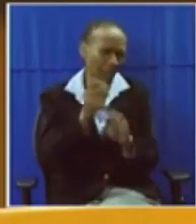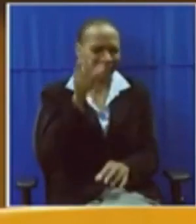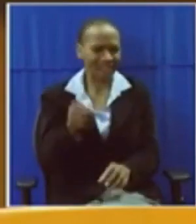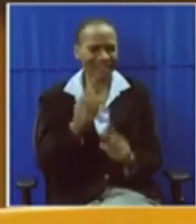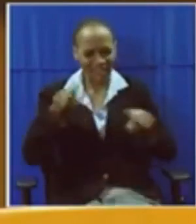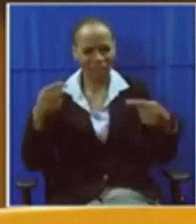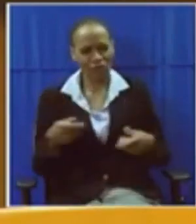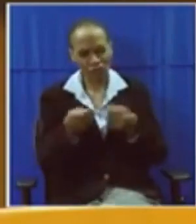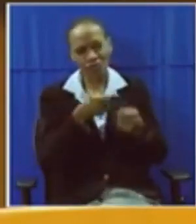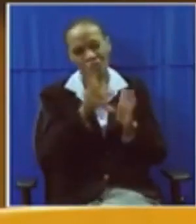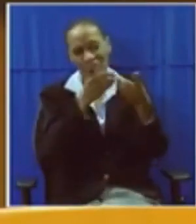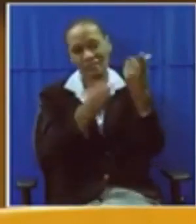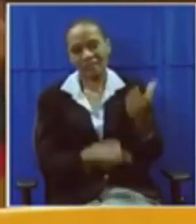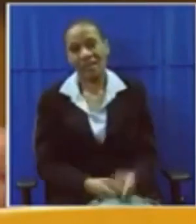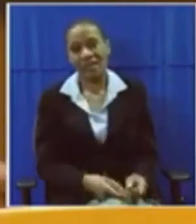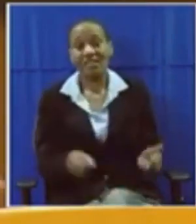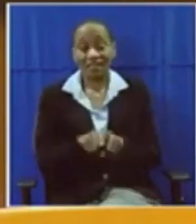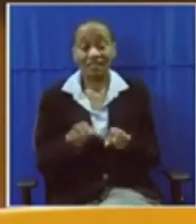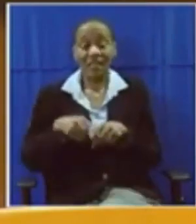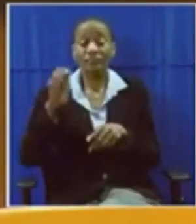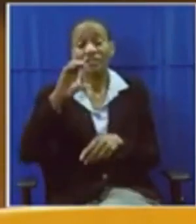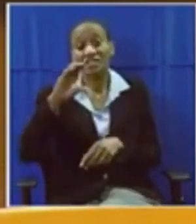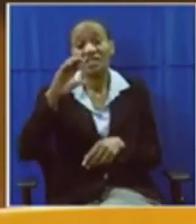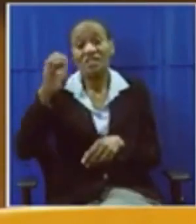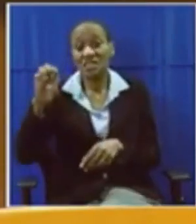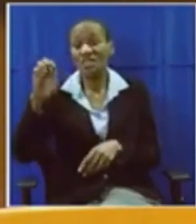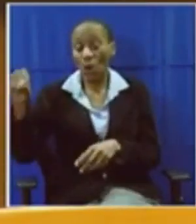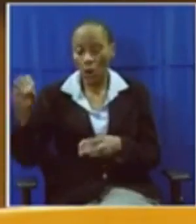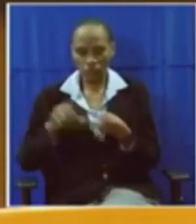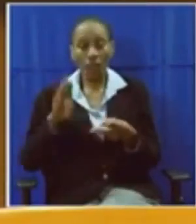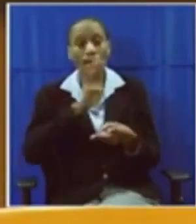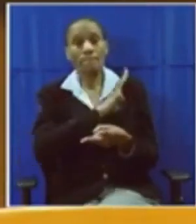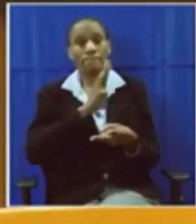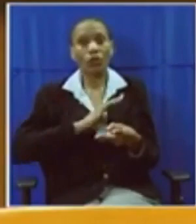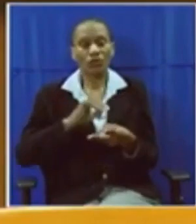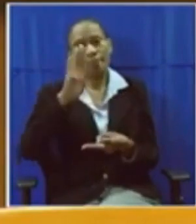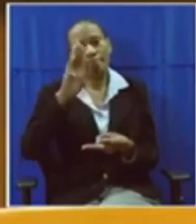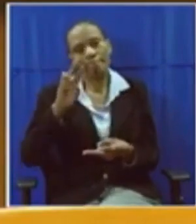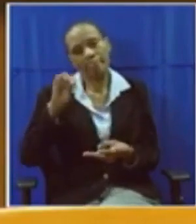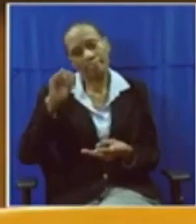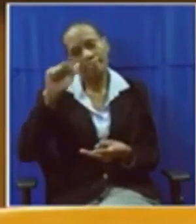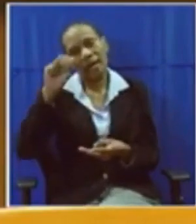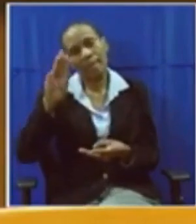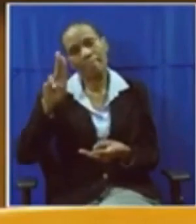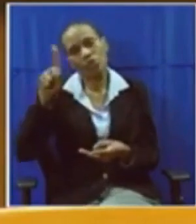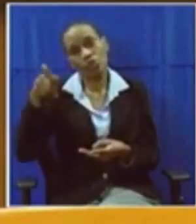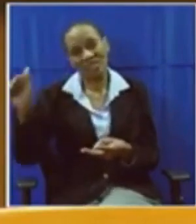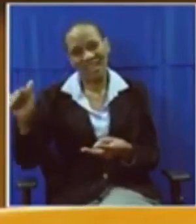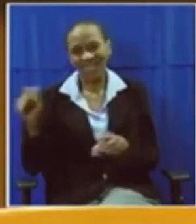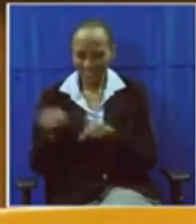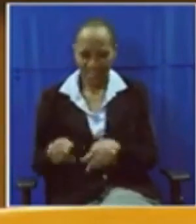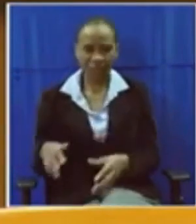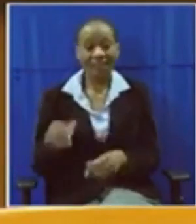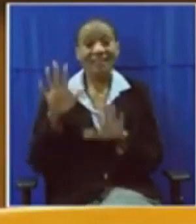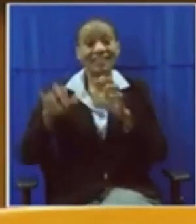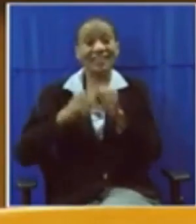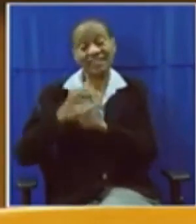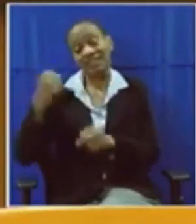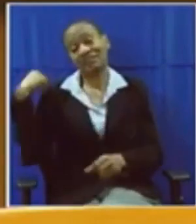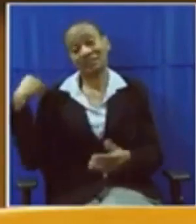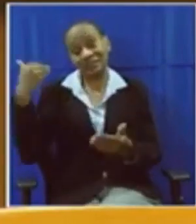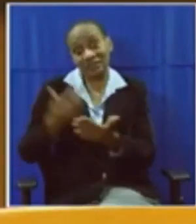No different to the current chairperson, CEO and board called Jabu Mabuza. Because until 10 years ago, Eskom was one of the